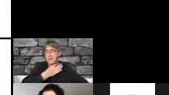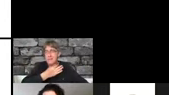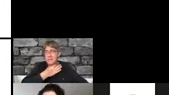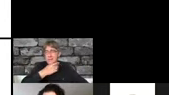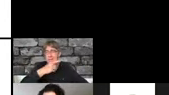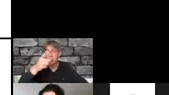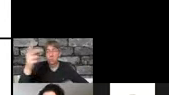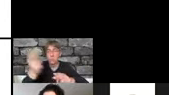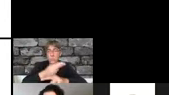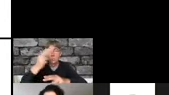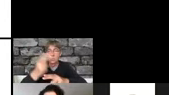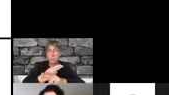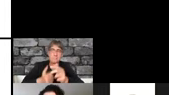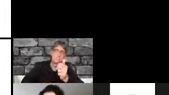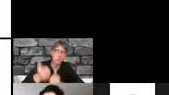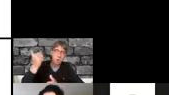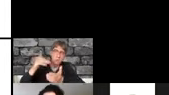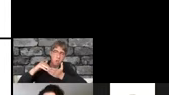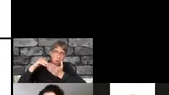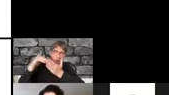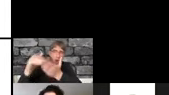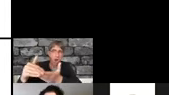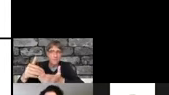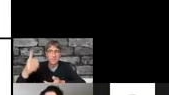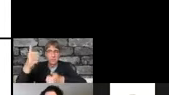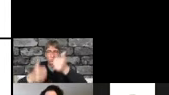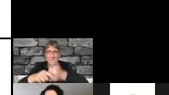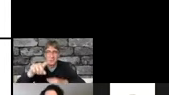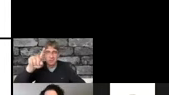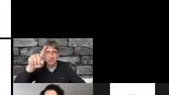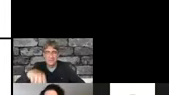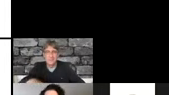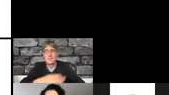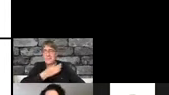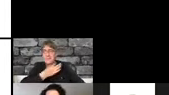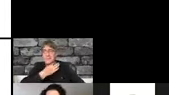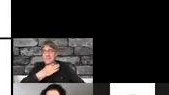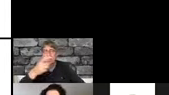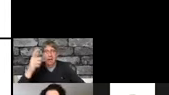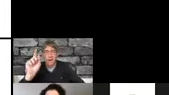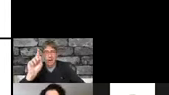most often? You can click your answer.